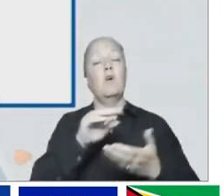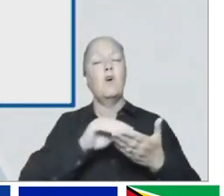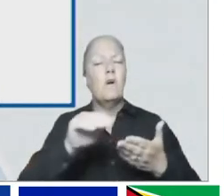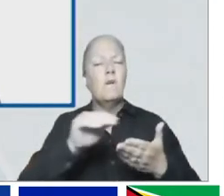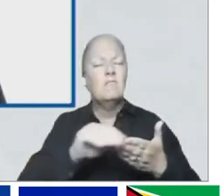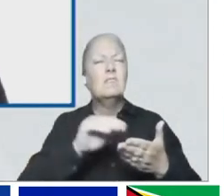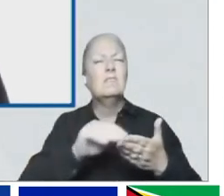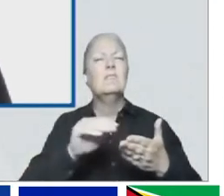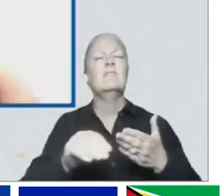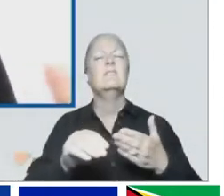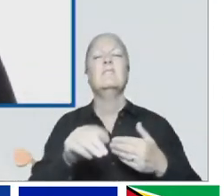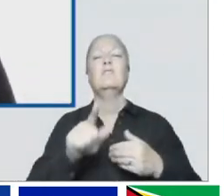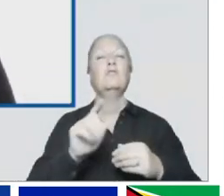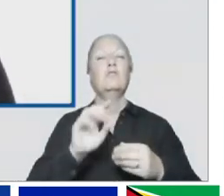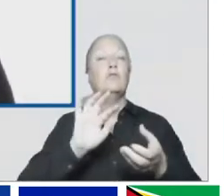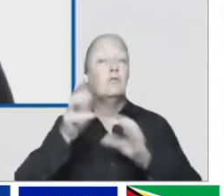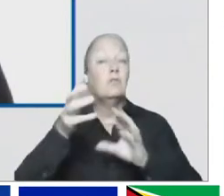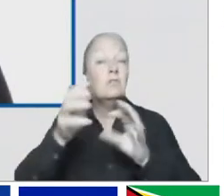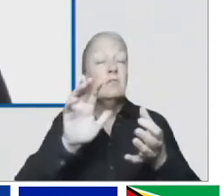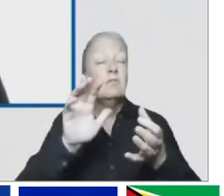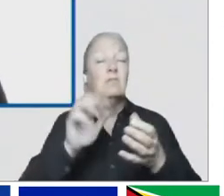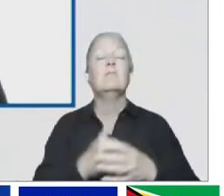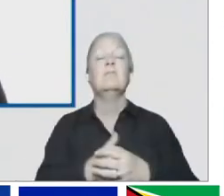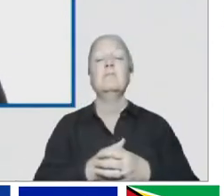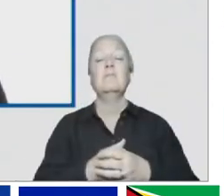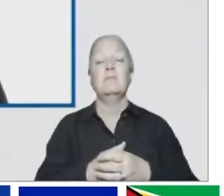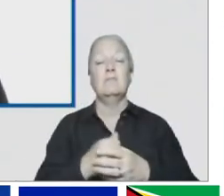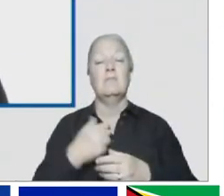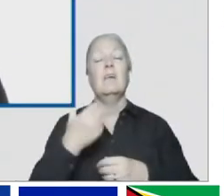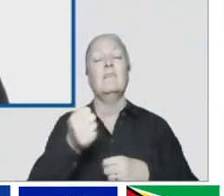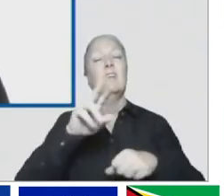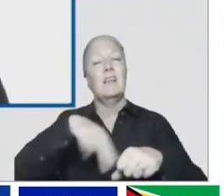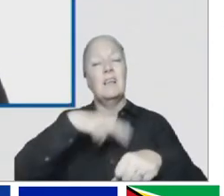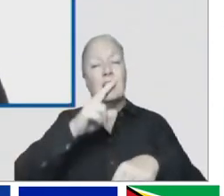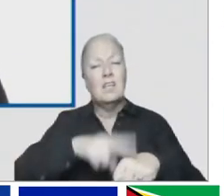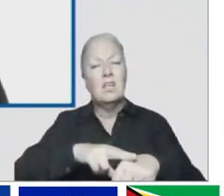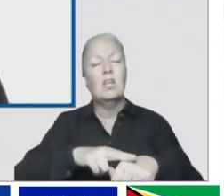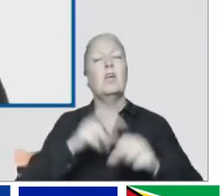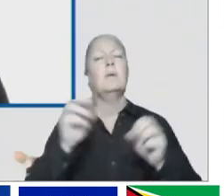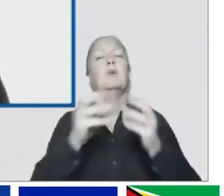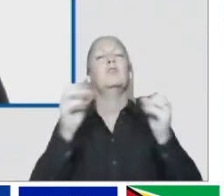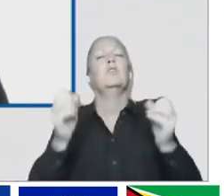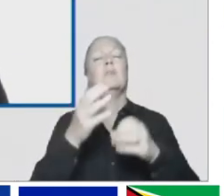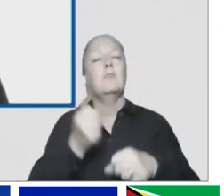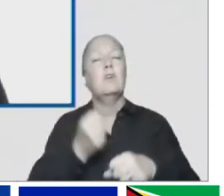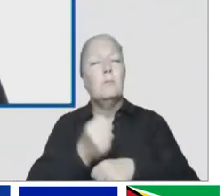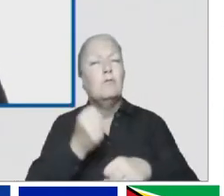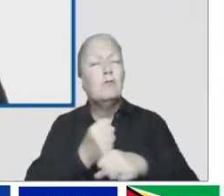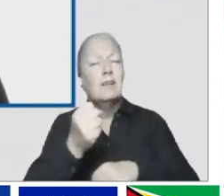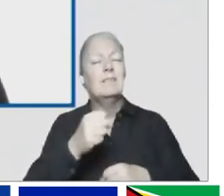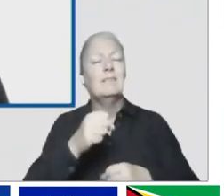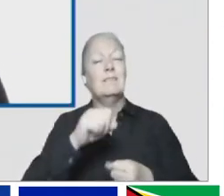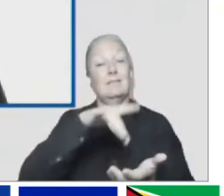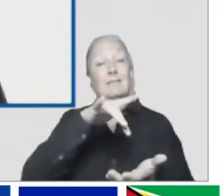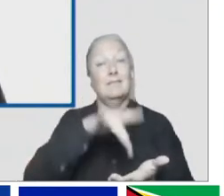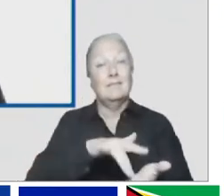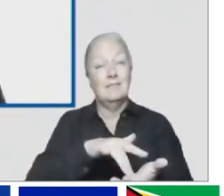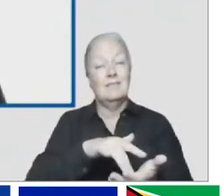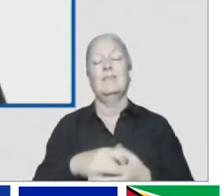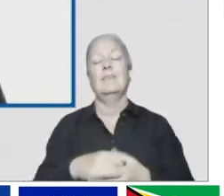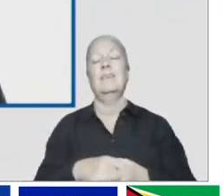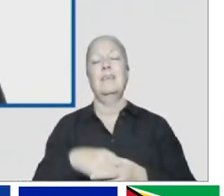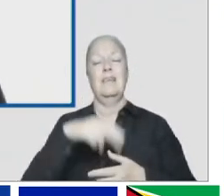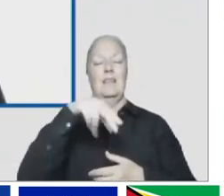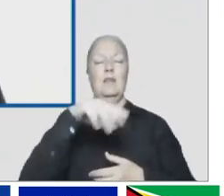acronym. They have the National Emergency Operations Center, the NEOC, and that was activated in